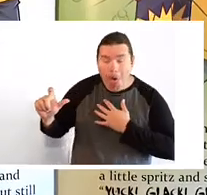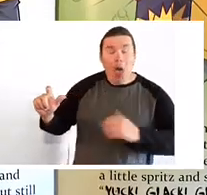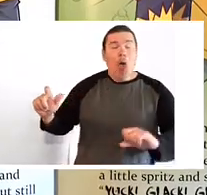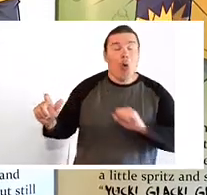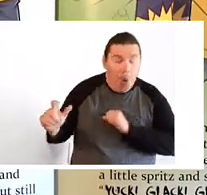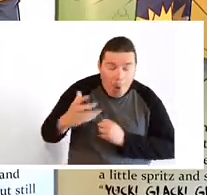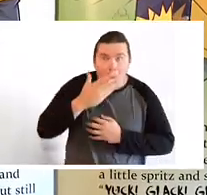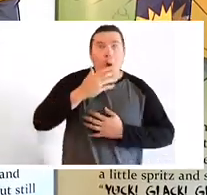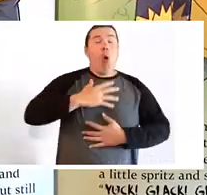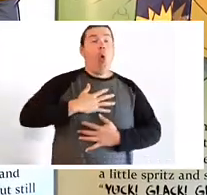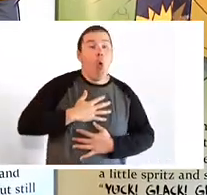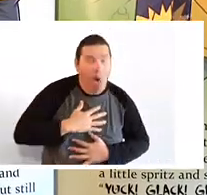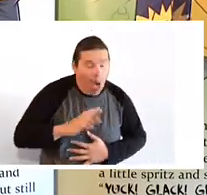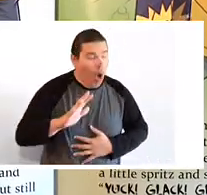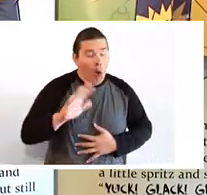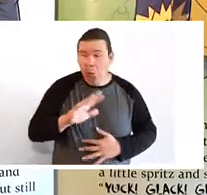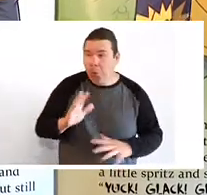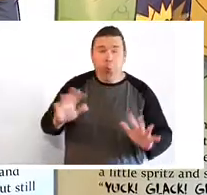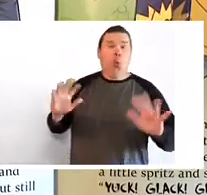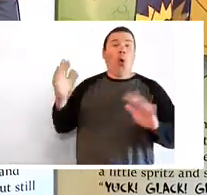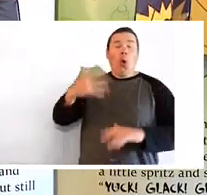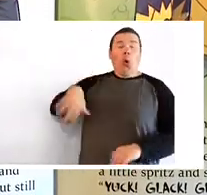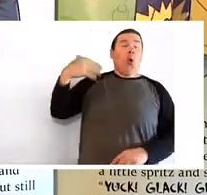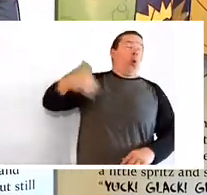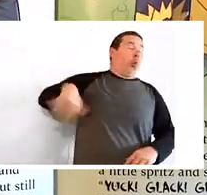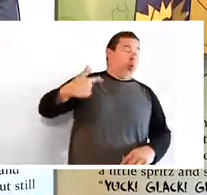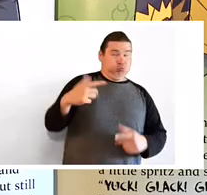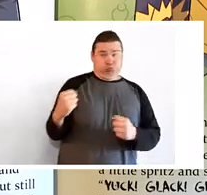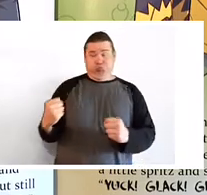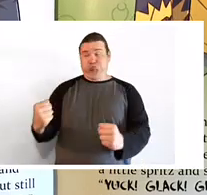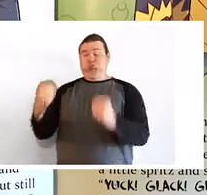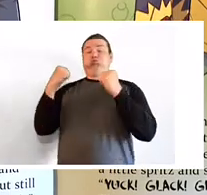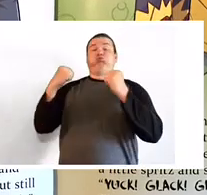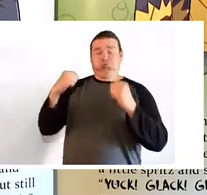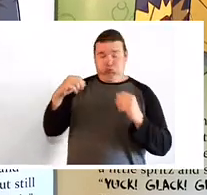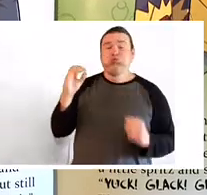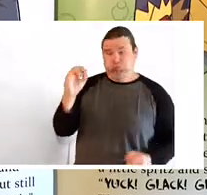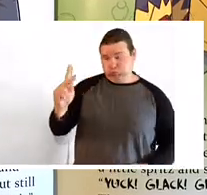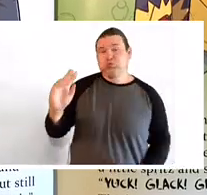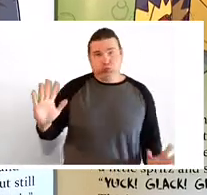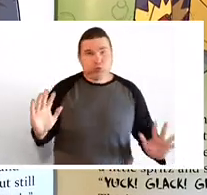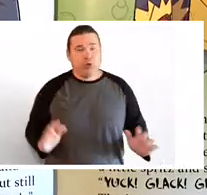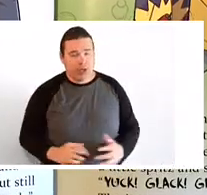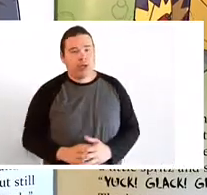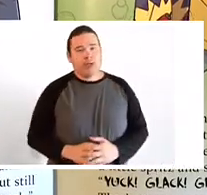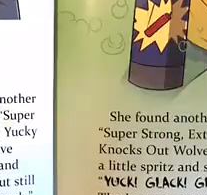"Yuck, gleh, oh, that's strong enough."